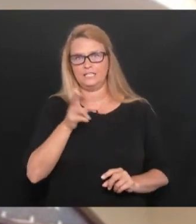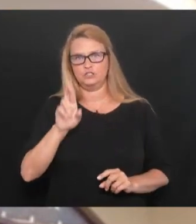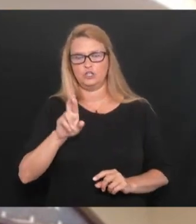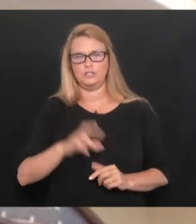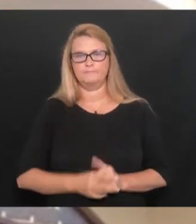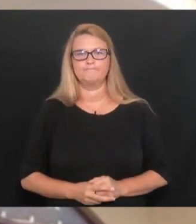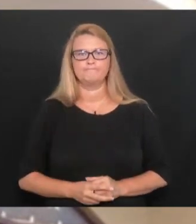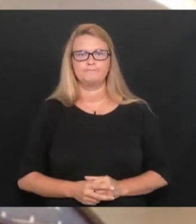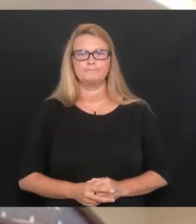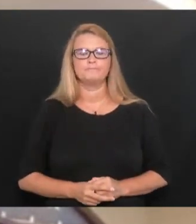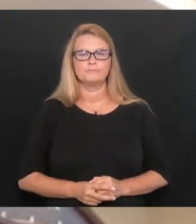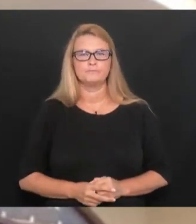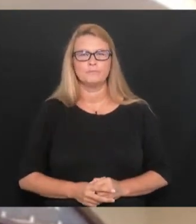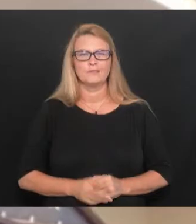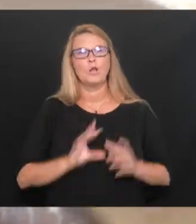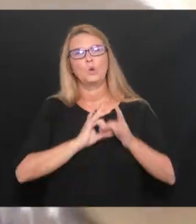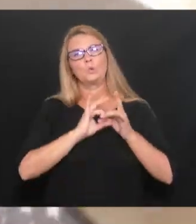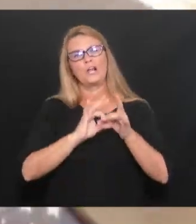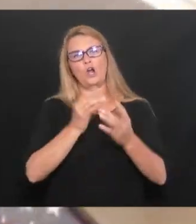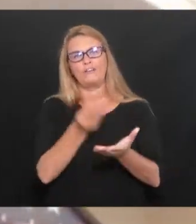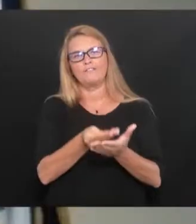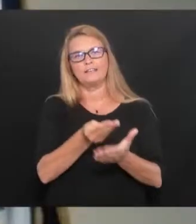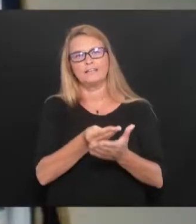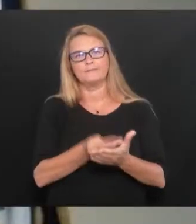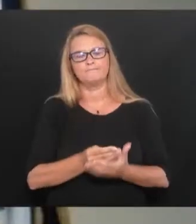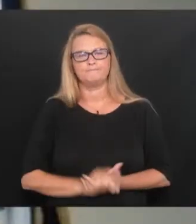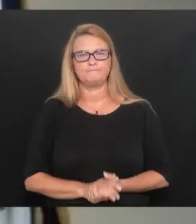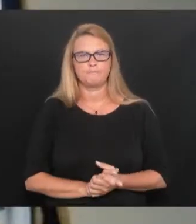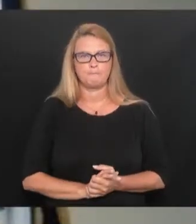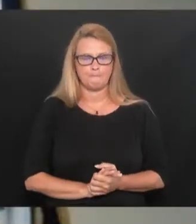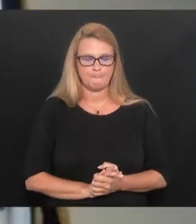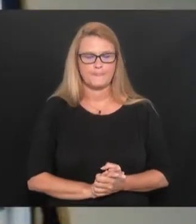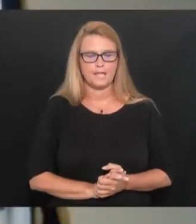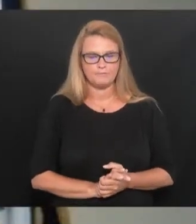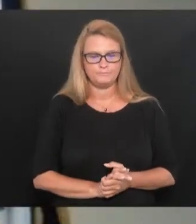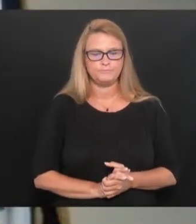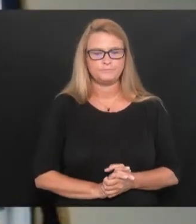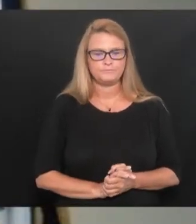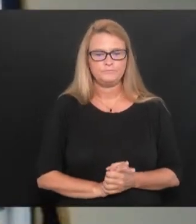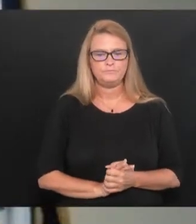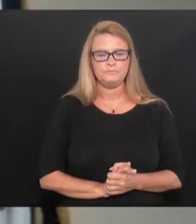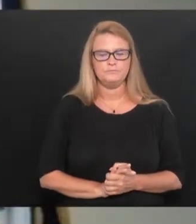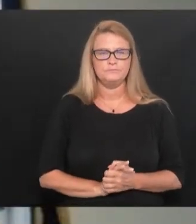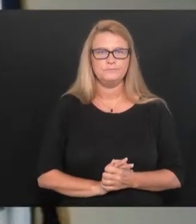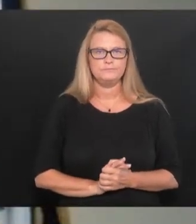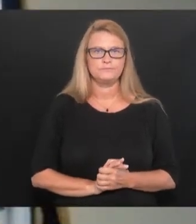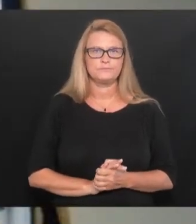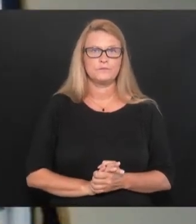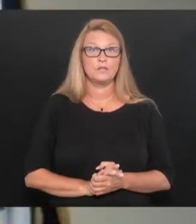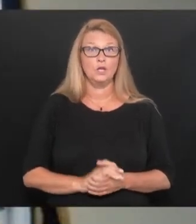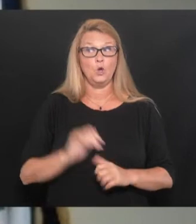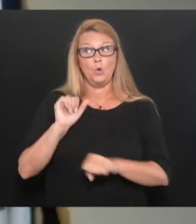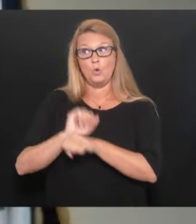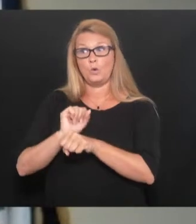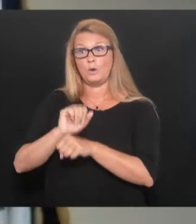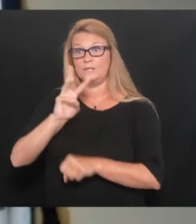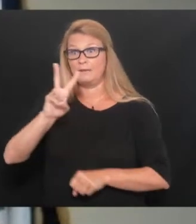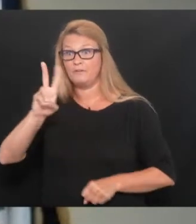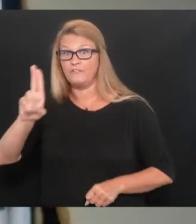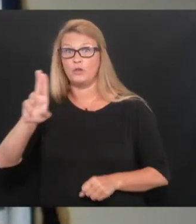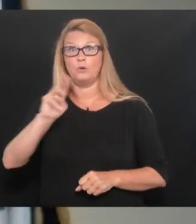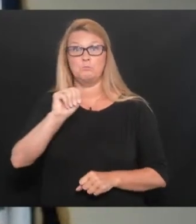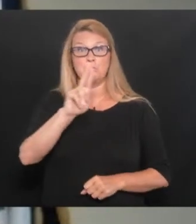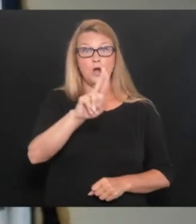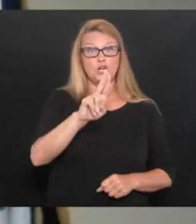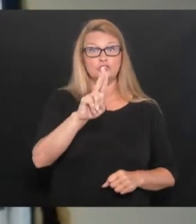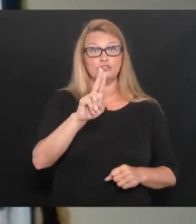standpoint funding. Yeah, thank you, Charles. We are working with WVU and Marshall to get